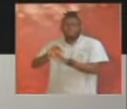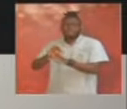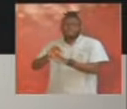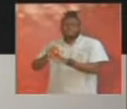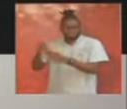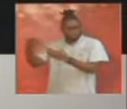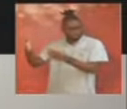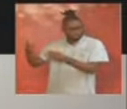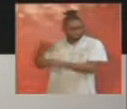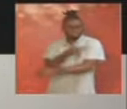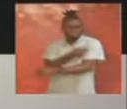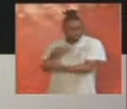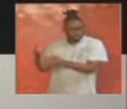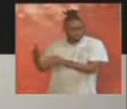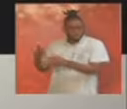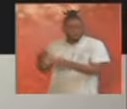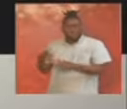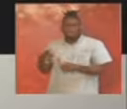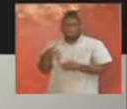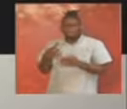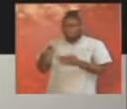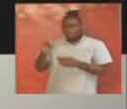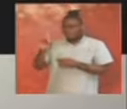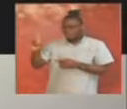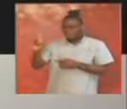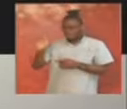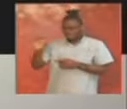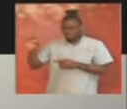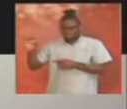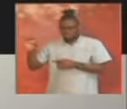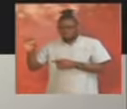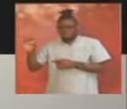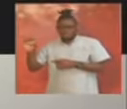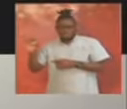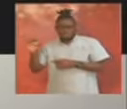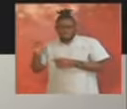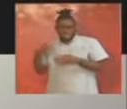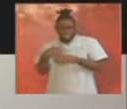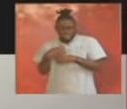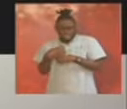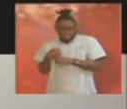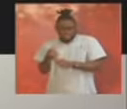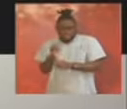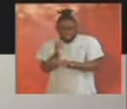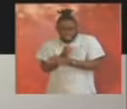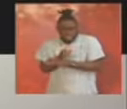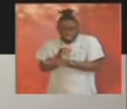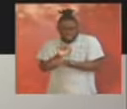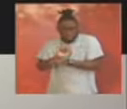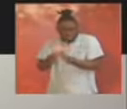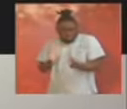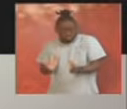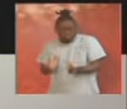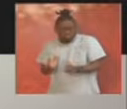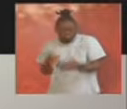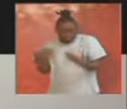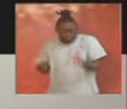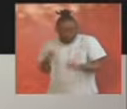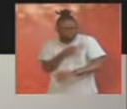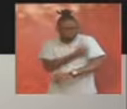to 114 healthcare workers during that period. I would have